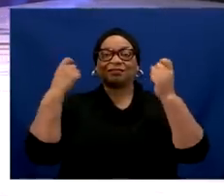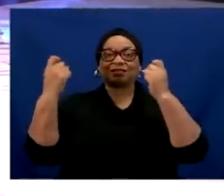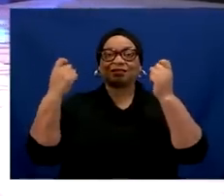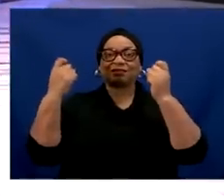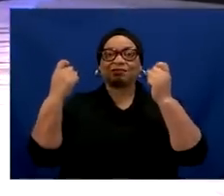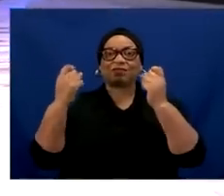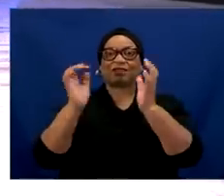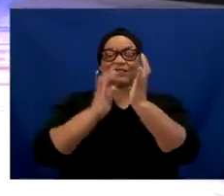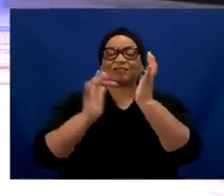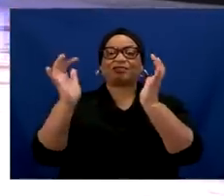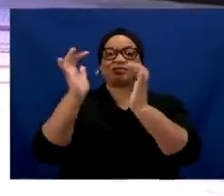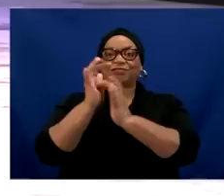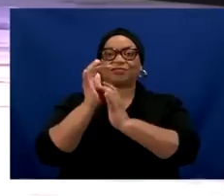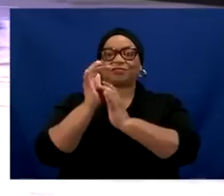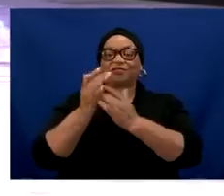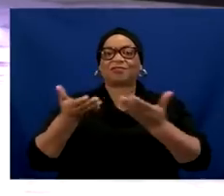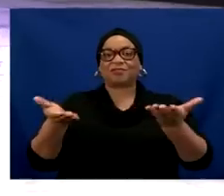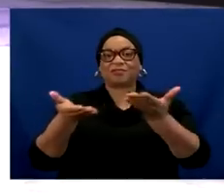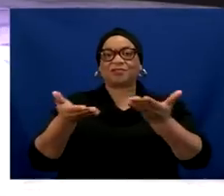Wheeler Avenue Baptist Church?